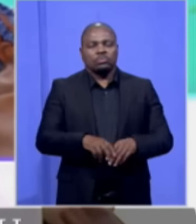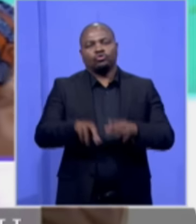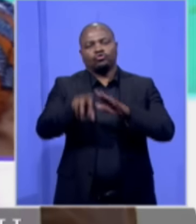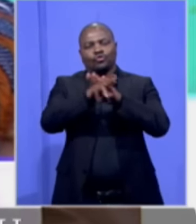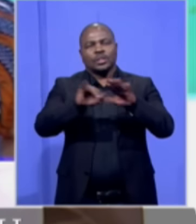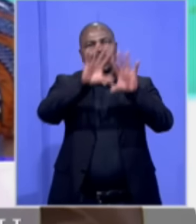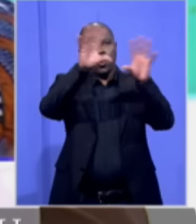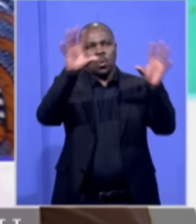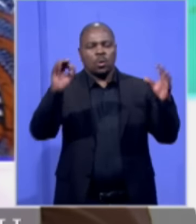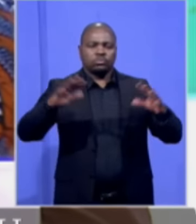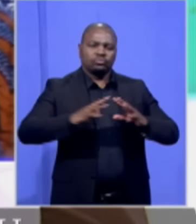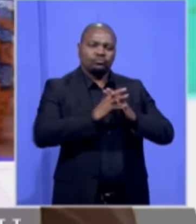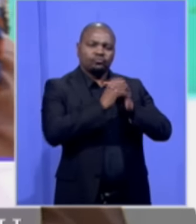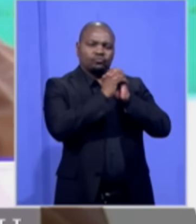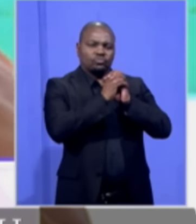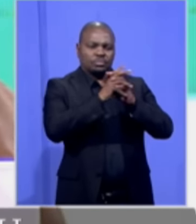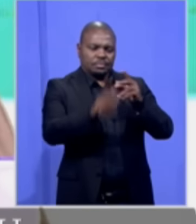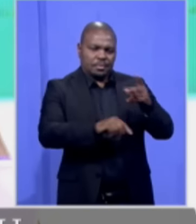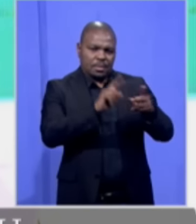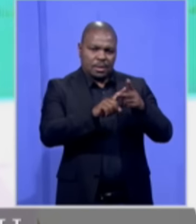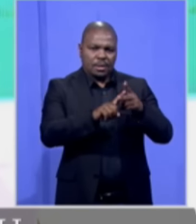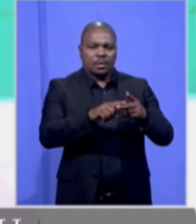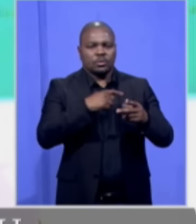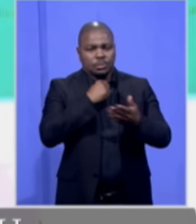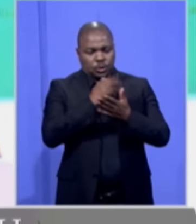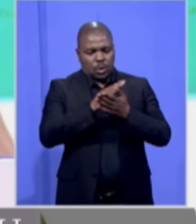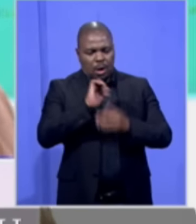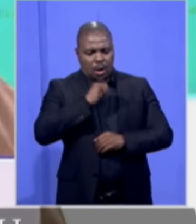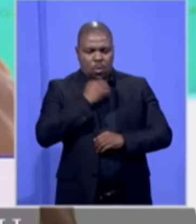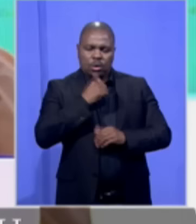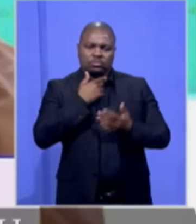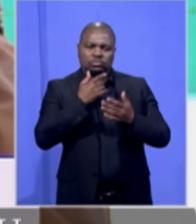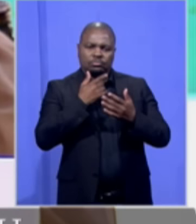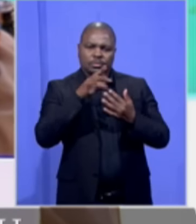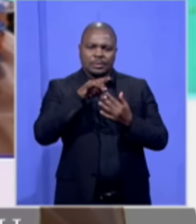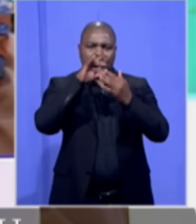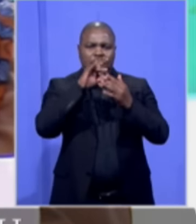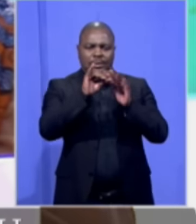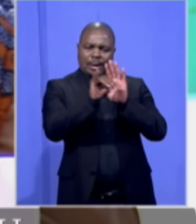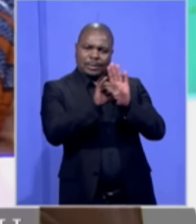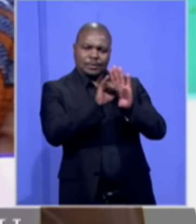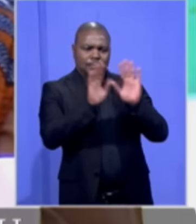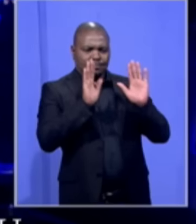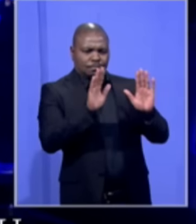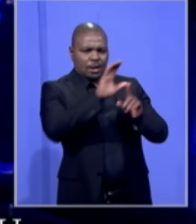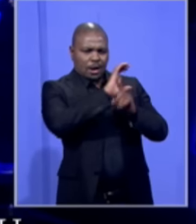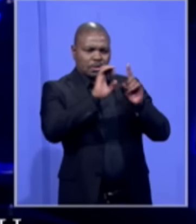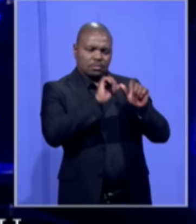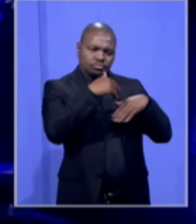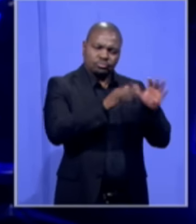integration and a strong commitment to our unique identity and cultural expression.